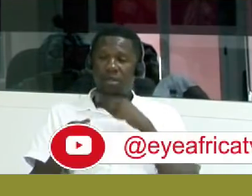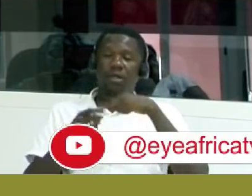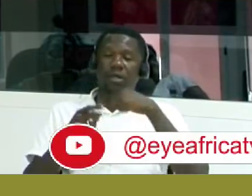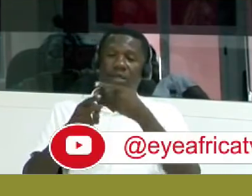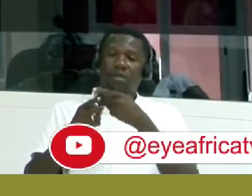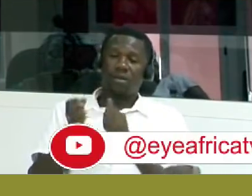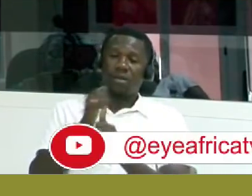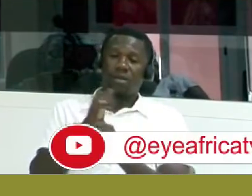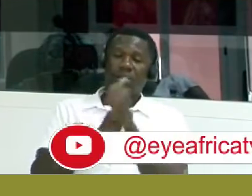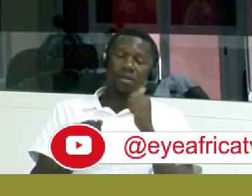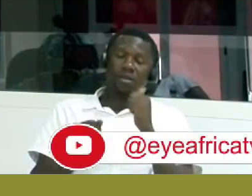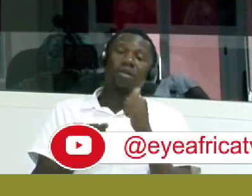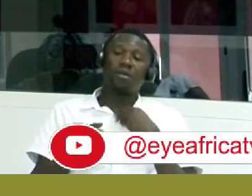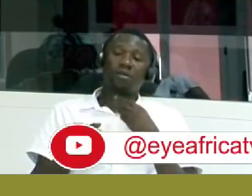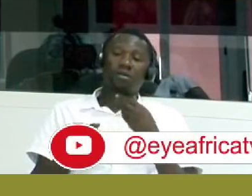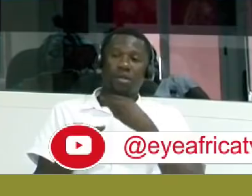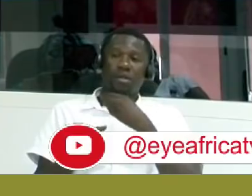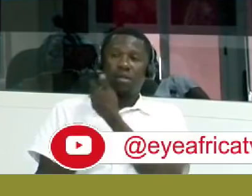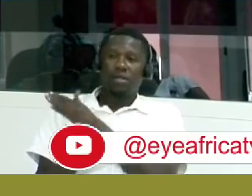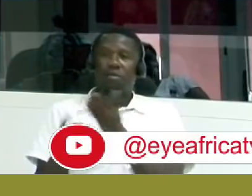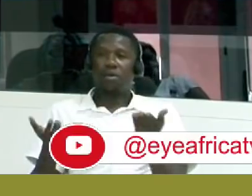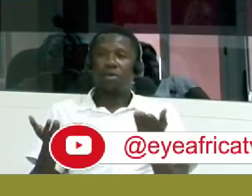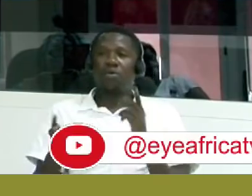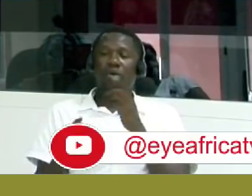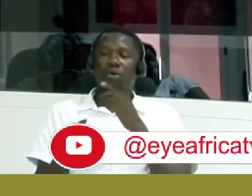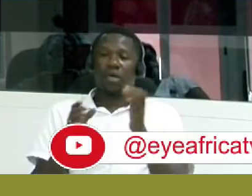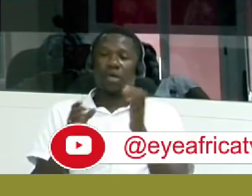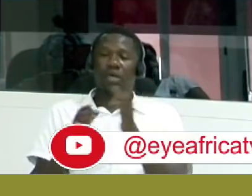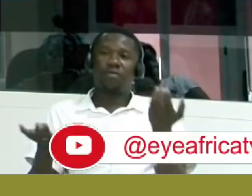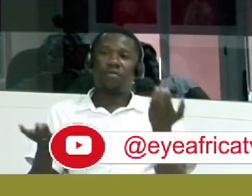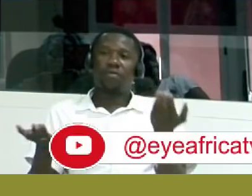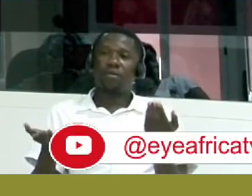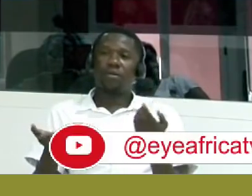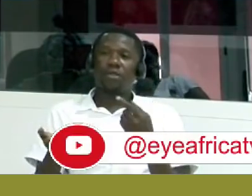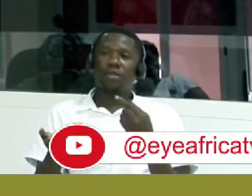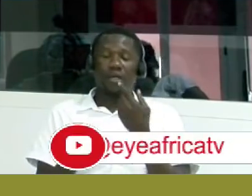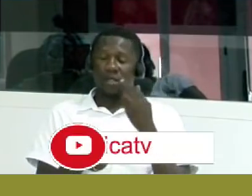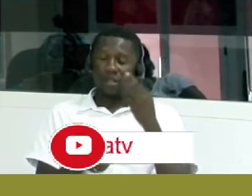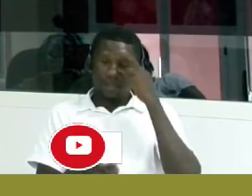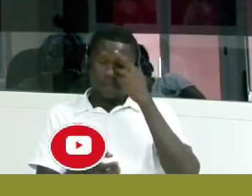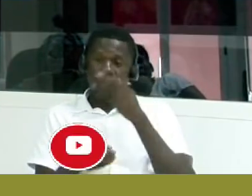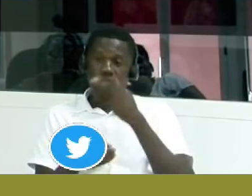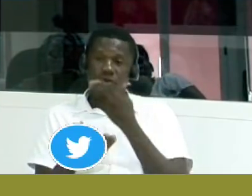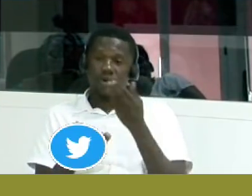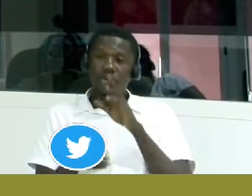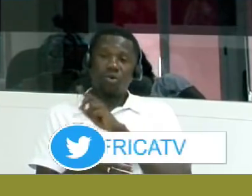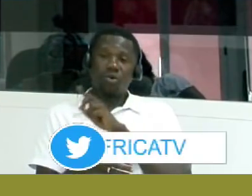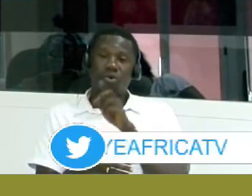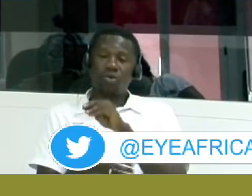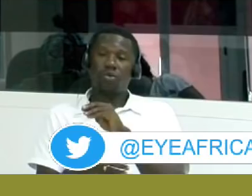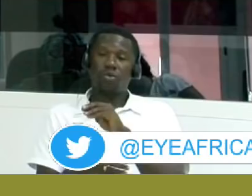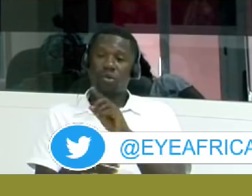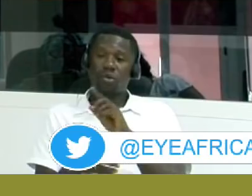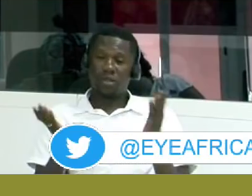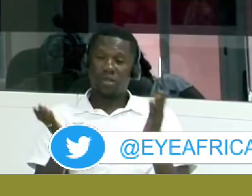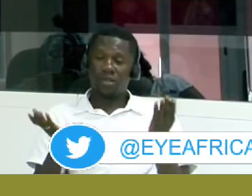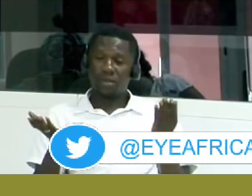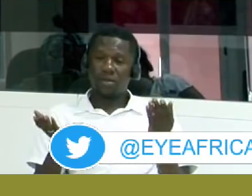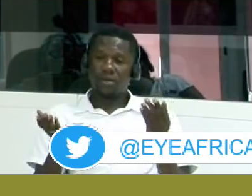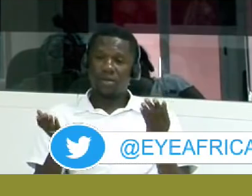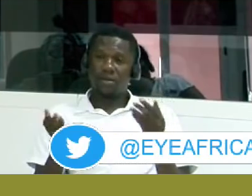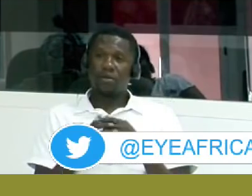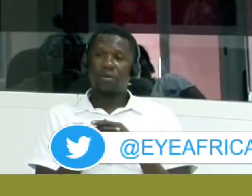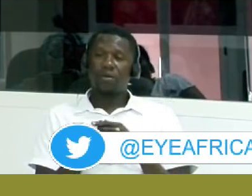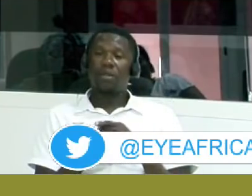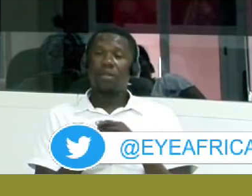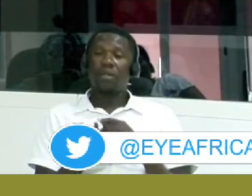and I am dismissed. So what did I achieve? And that is the reason why you did not do anything, correct? So I would have achieved nothing. That